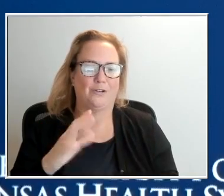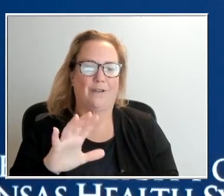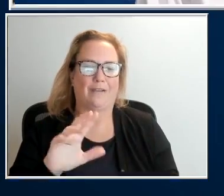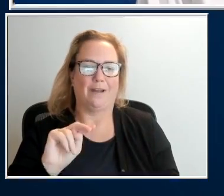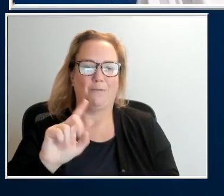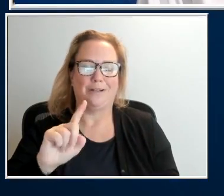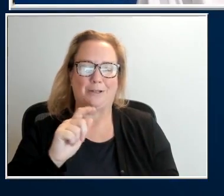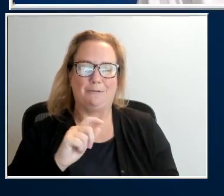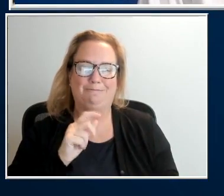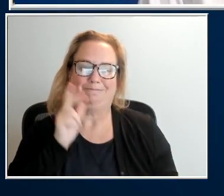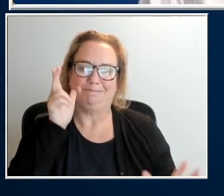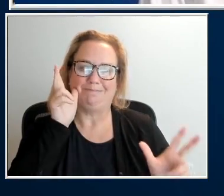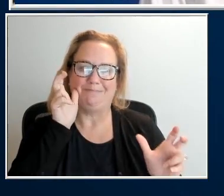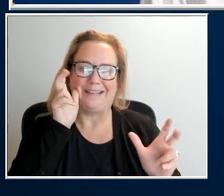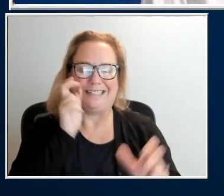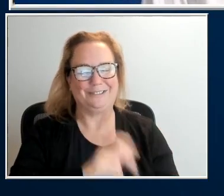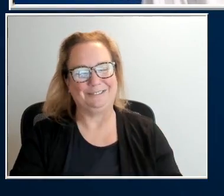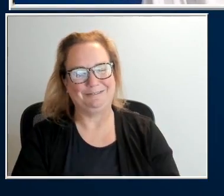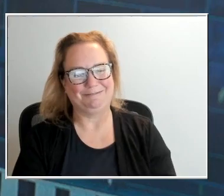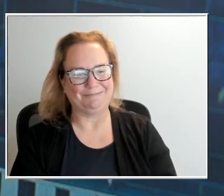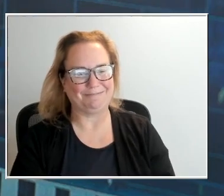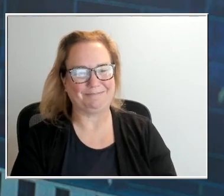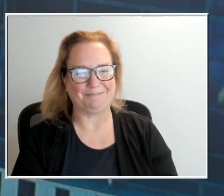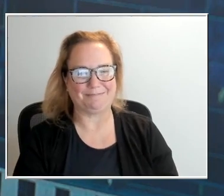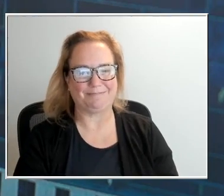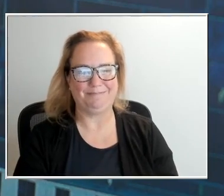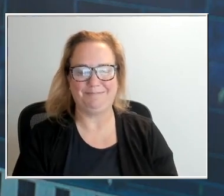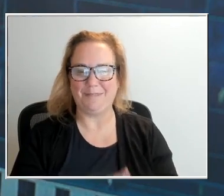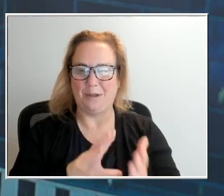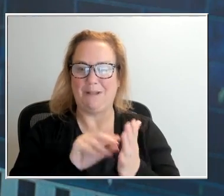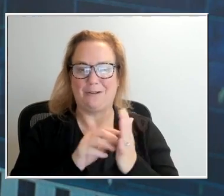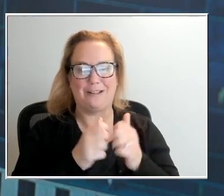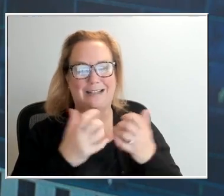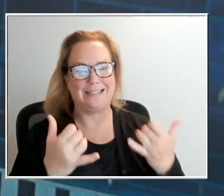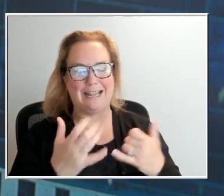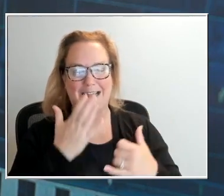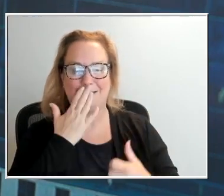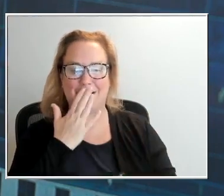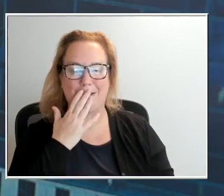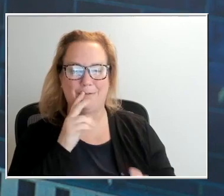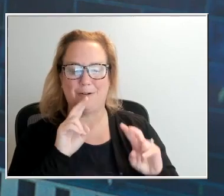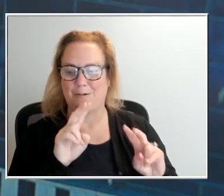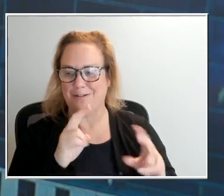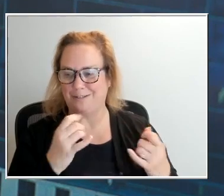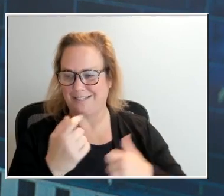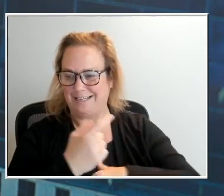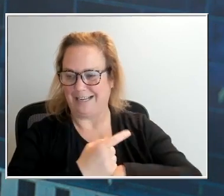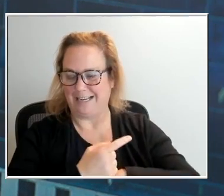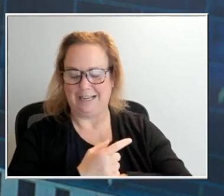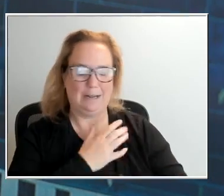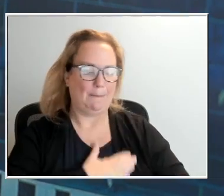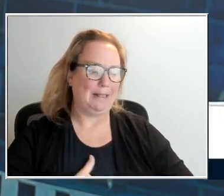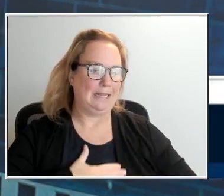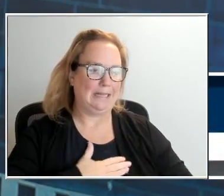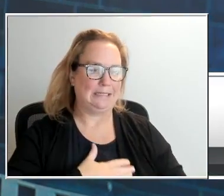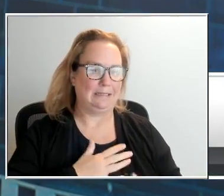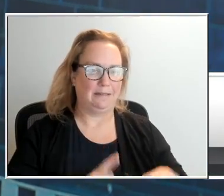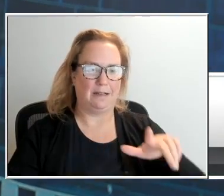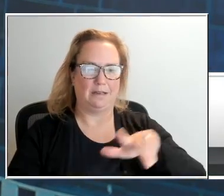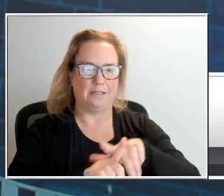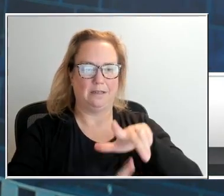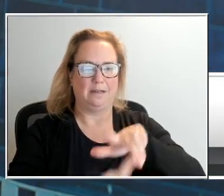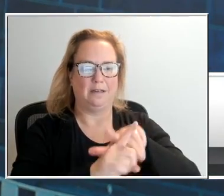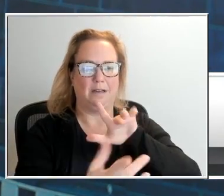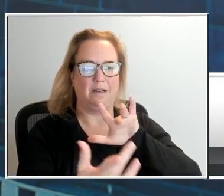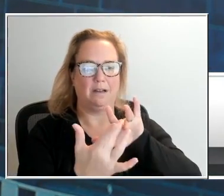tuned. Well, we learned a lot today, and thanks for tuning in. Please, if things come up, please don't hesitate to reach